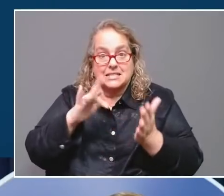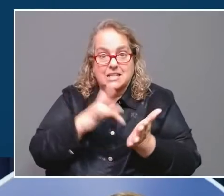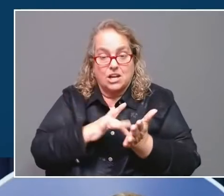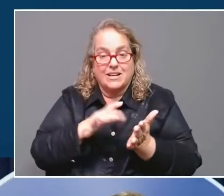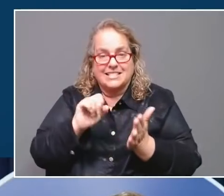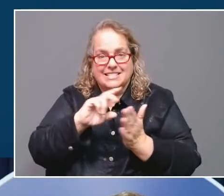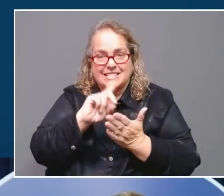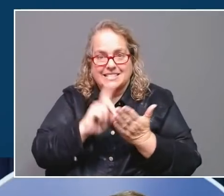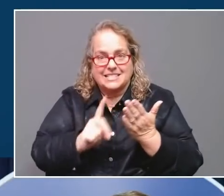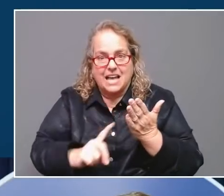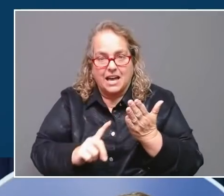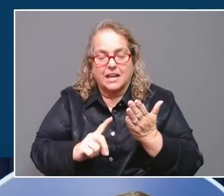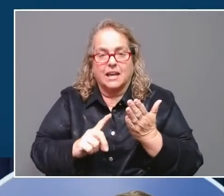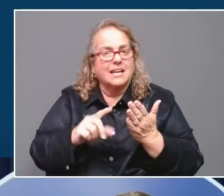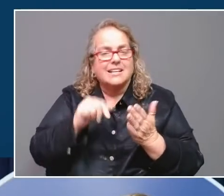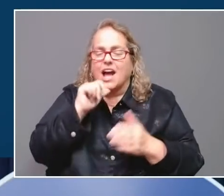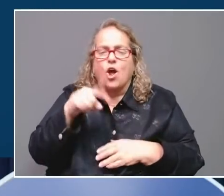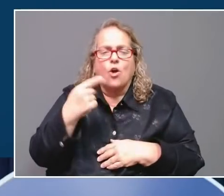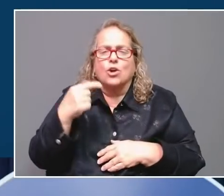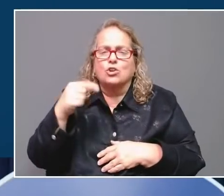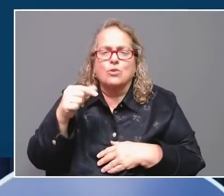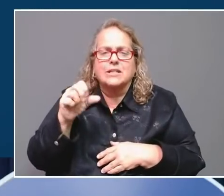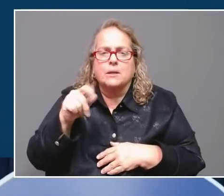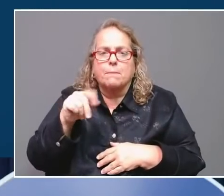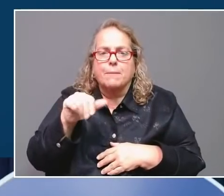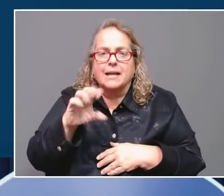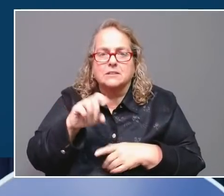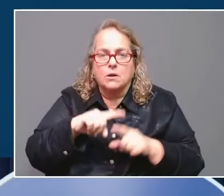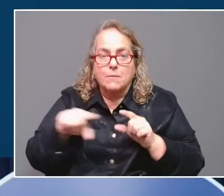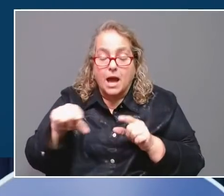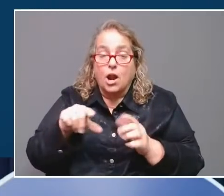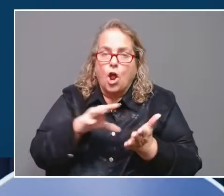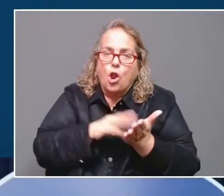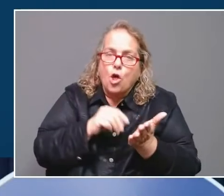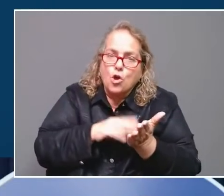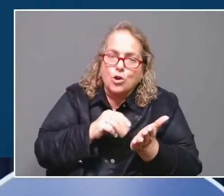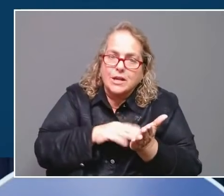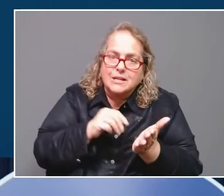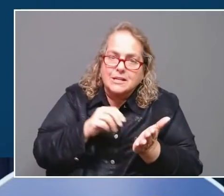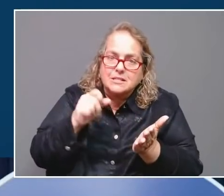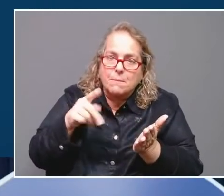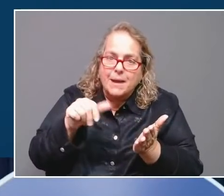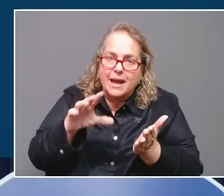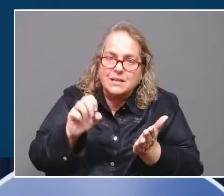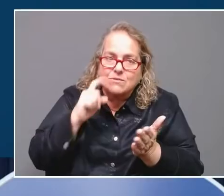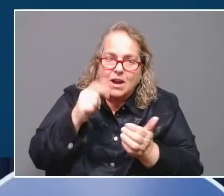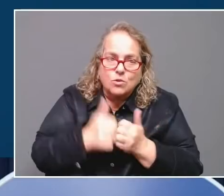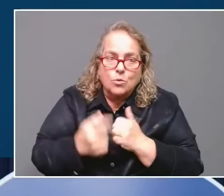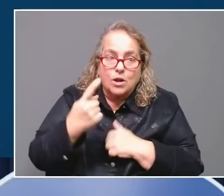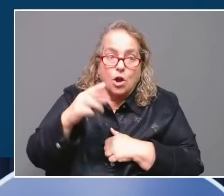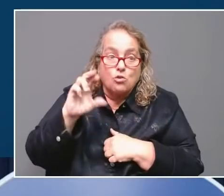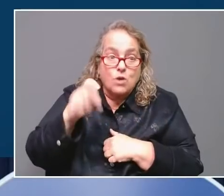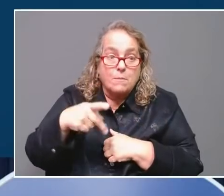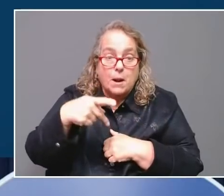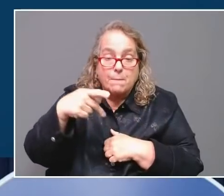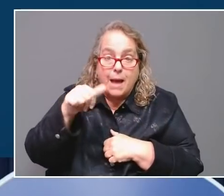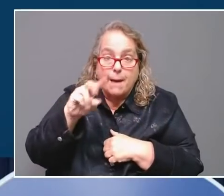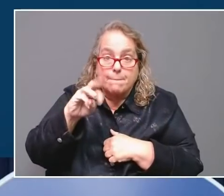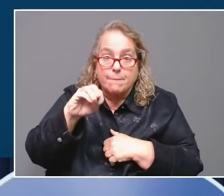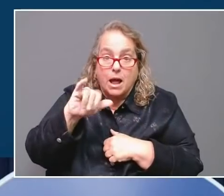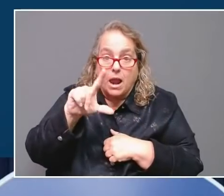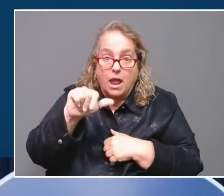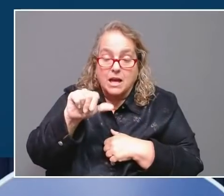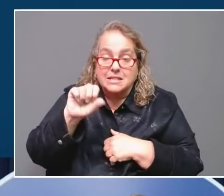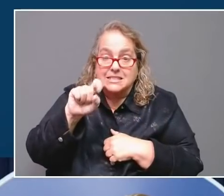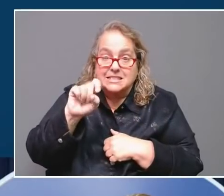just a green space, it is a green learning space. Representative Pamela Stevenson, this is in her district, talked